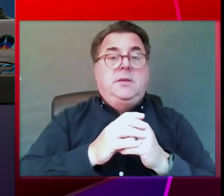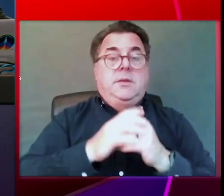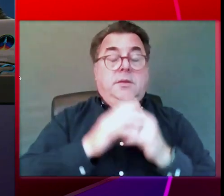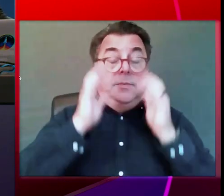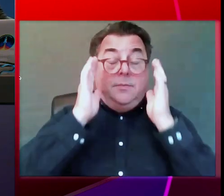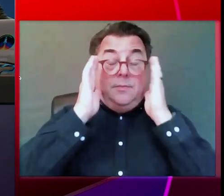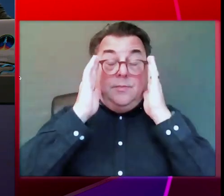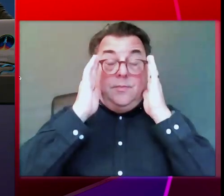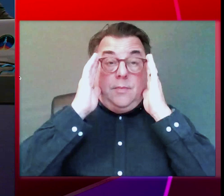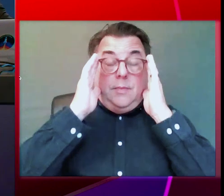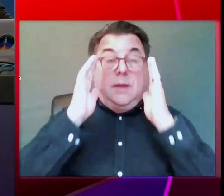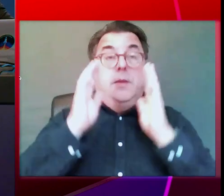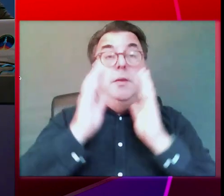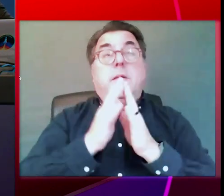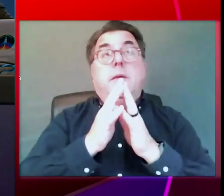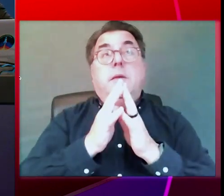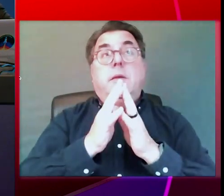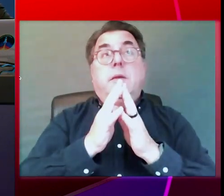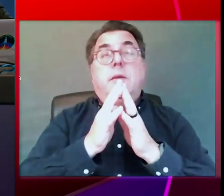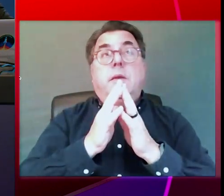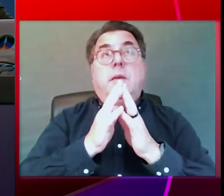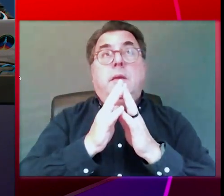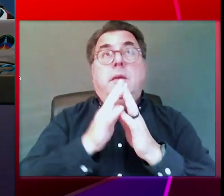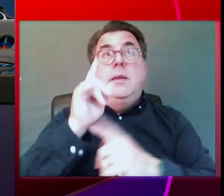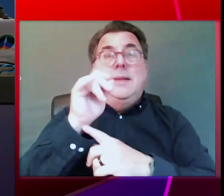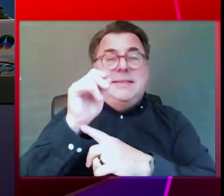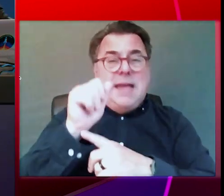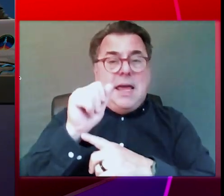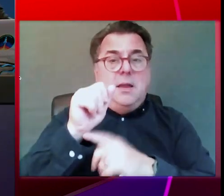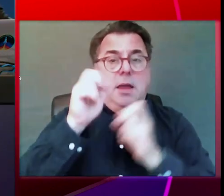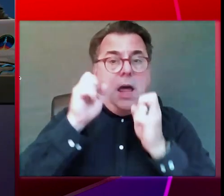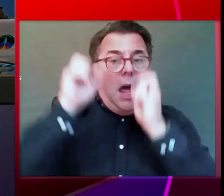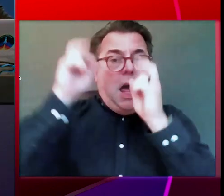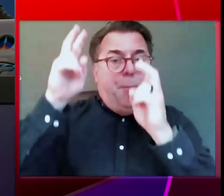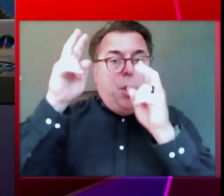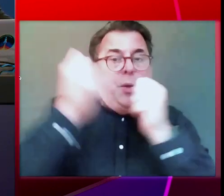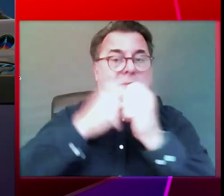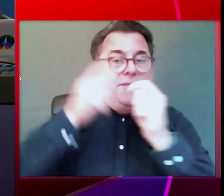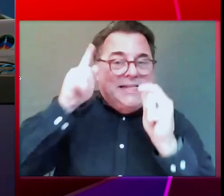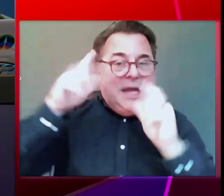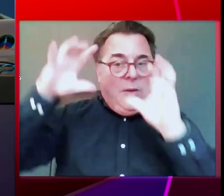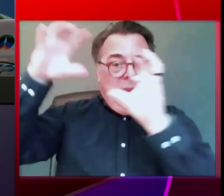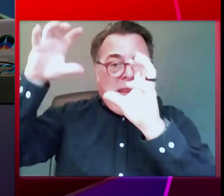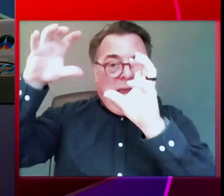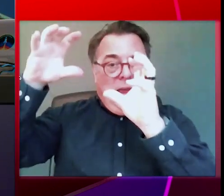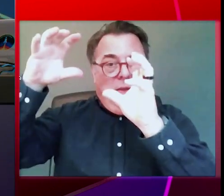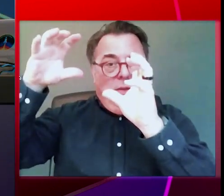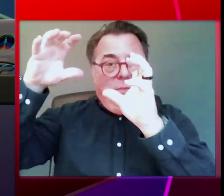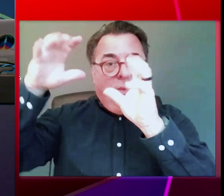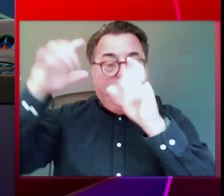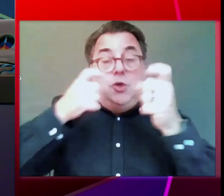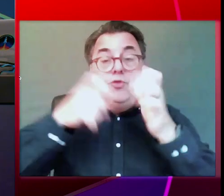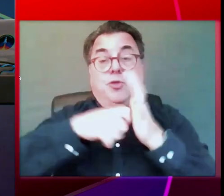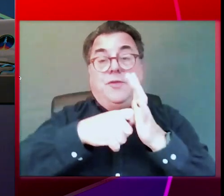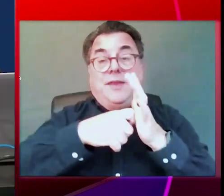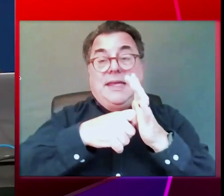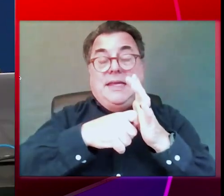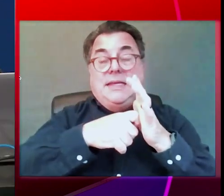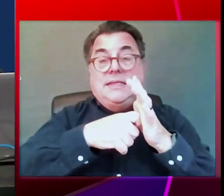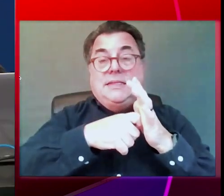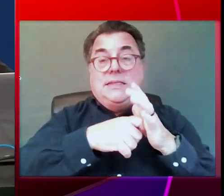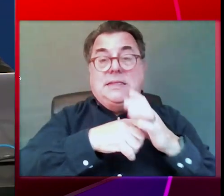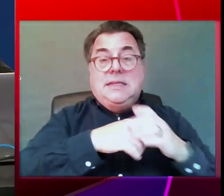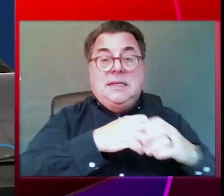on, yeah. Yes, data and the workload and the application, everything is in the cloud, but the control of the keys right. in the customer data